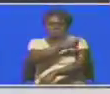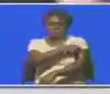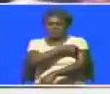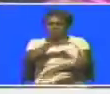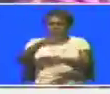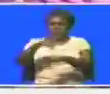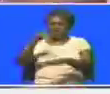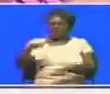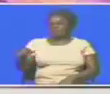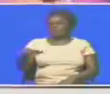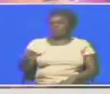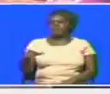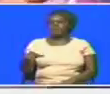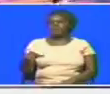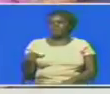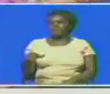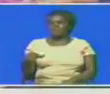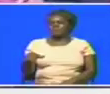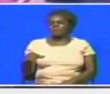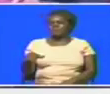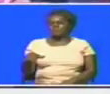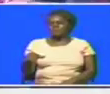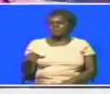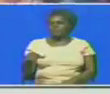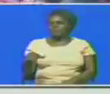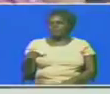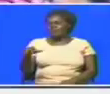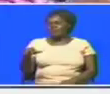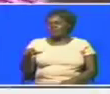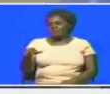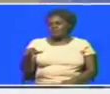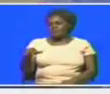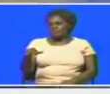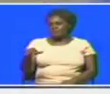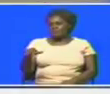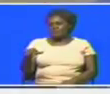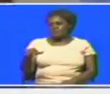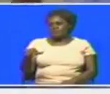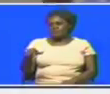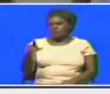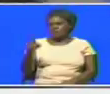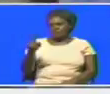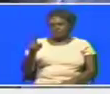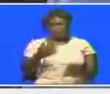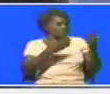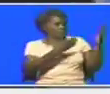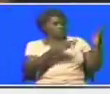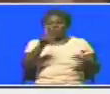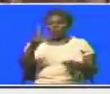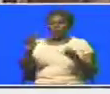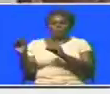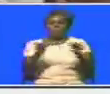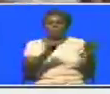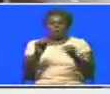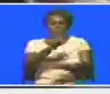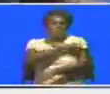areas of Kapao, Nasorot, Korong, Nadome, Rotu, Chesawach, and Chesakam. This is one of the mobile clinics dispatched